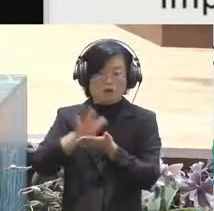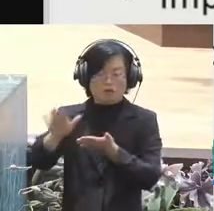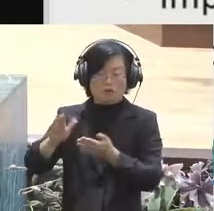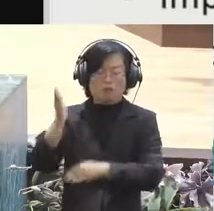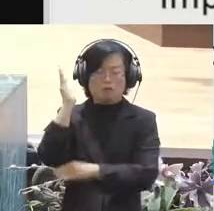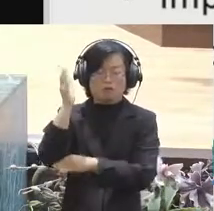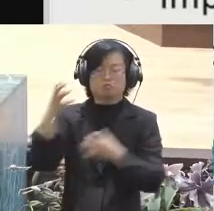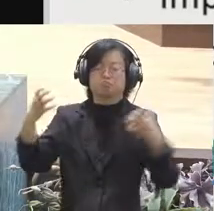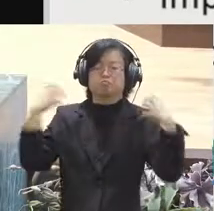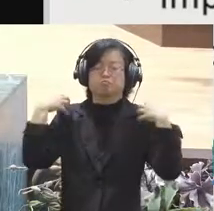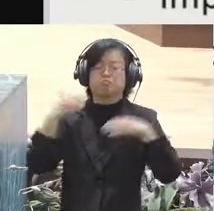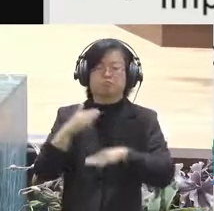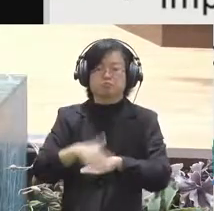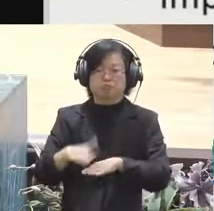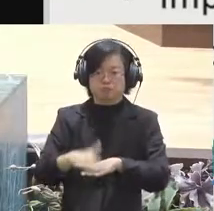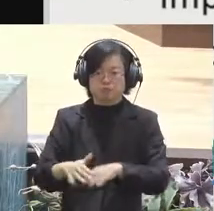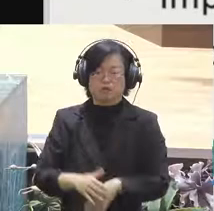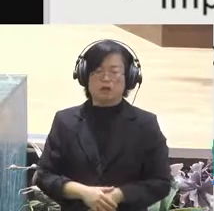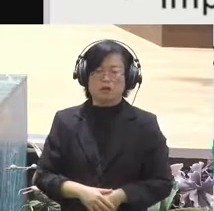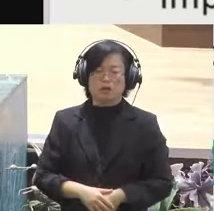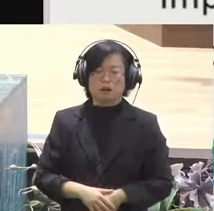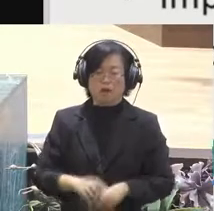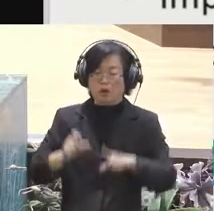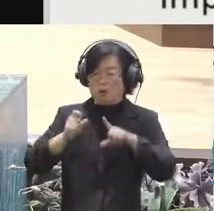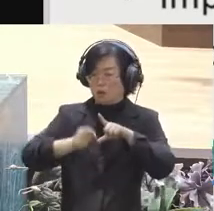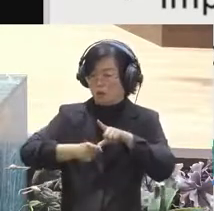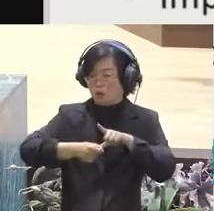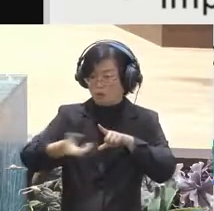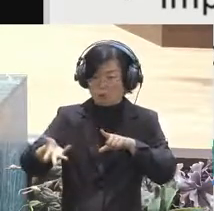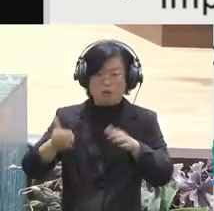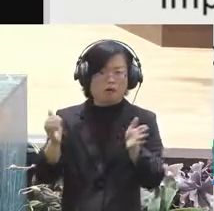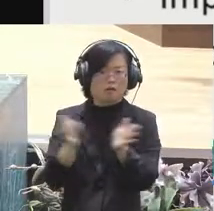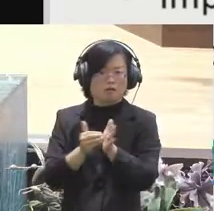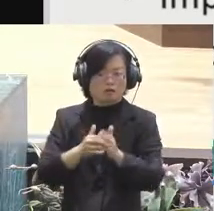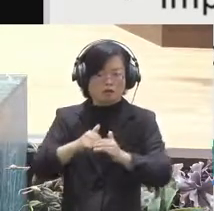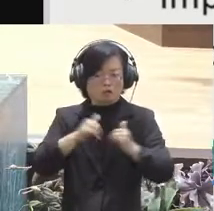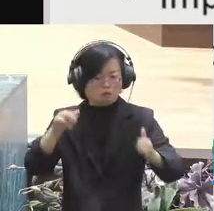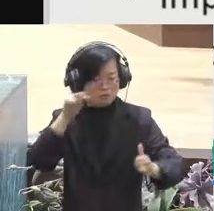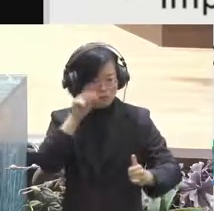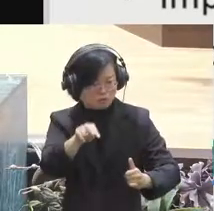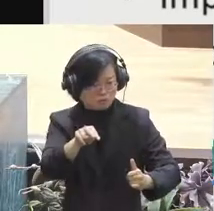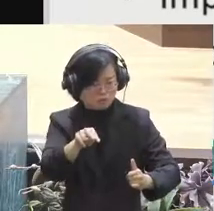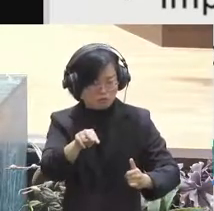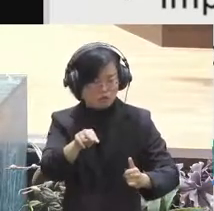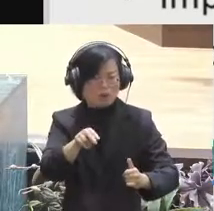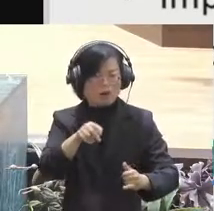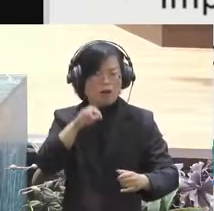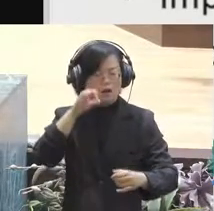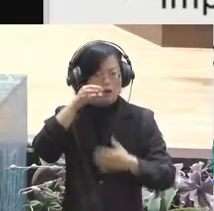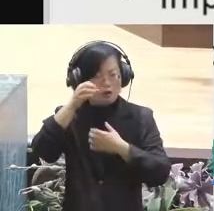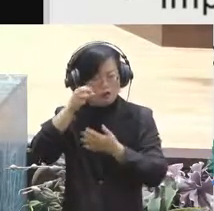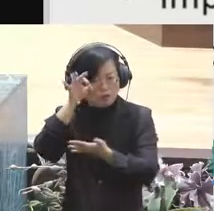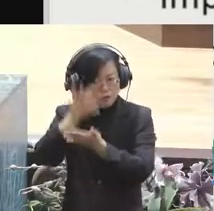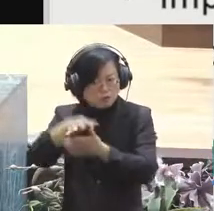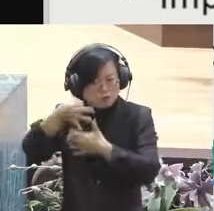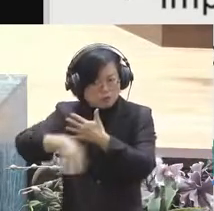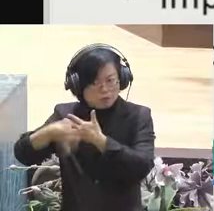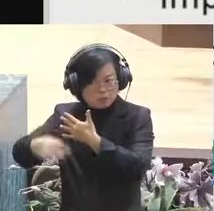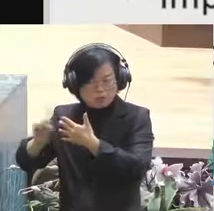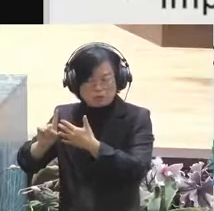important of how the government can improve their work processes or business models and